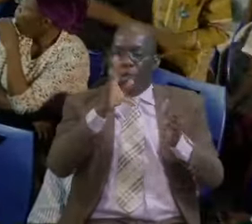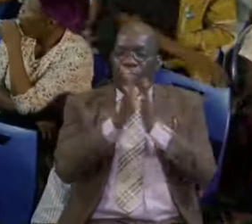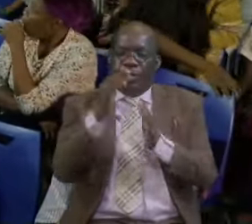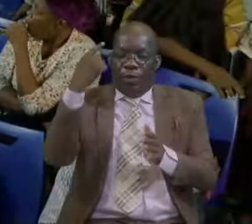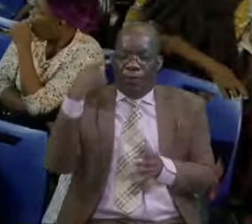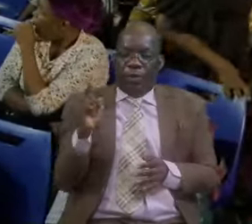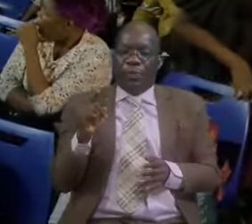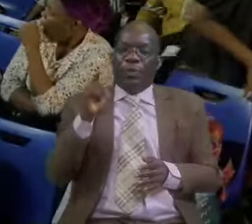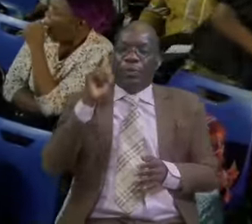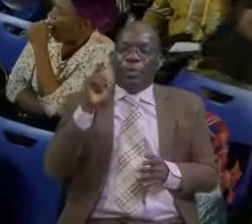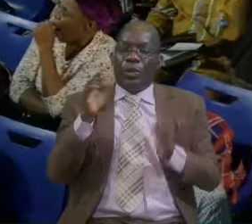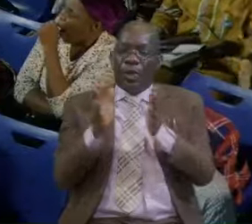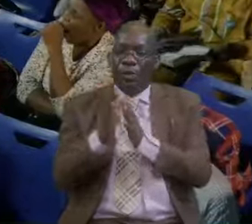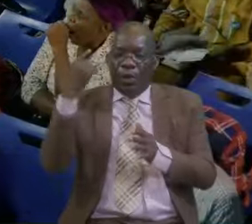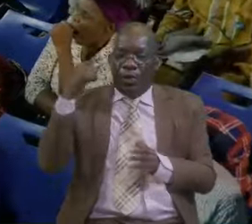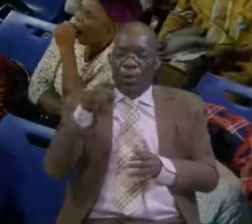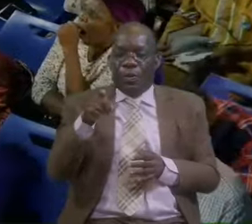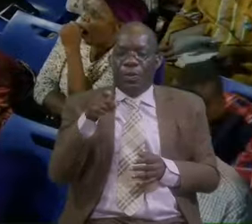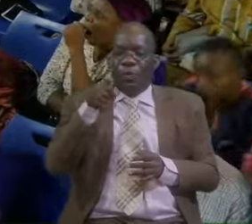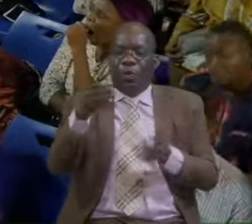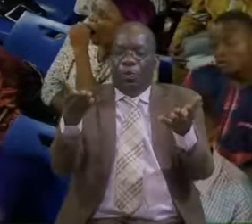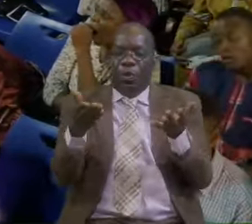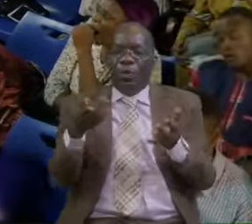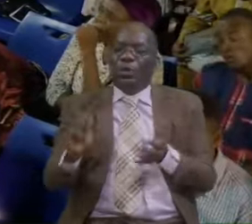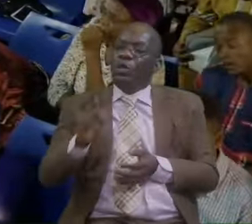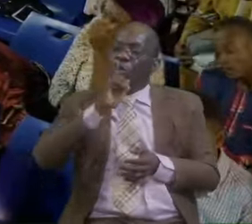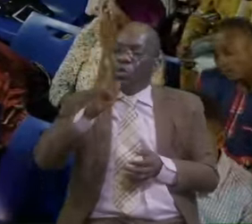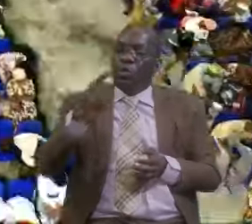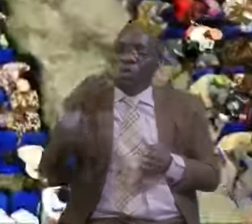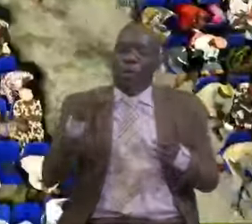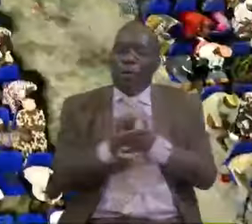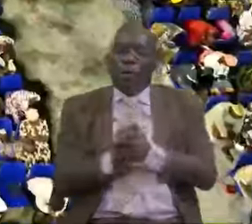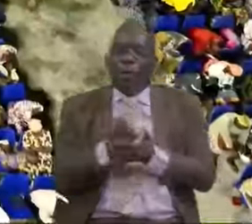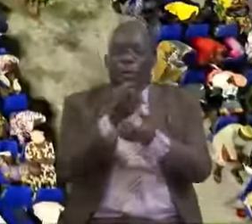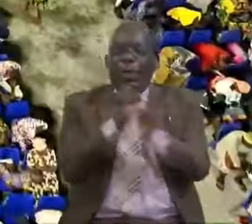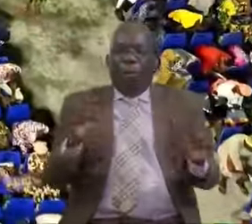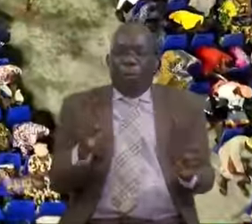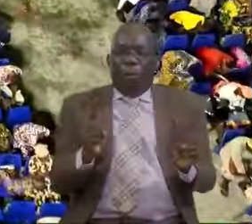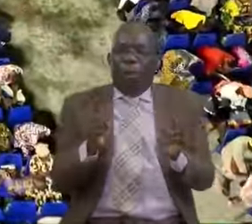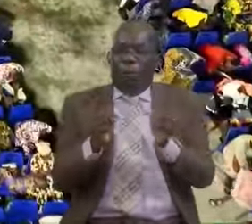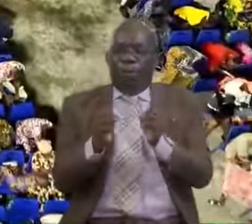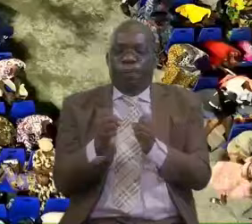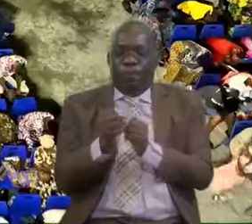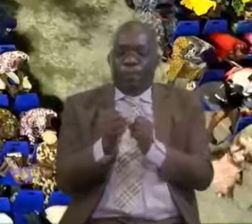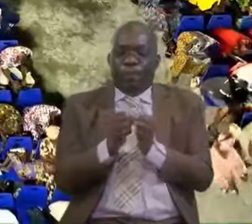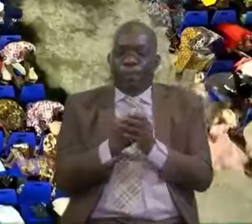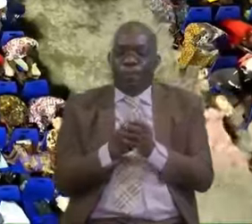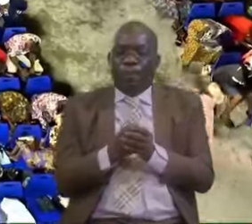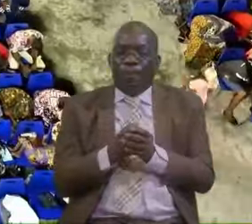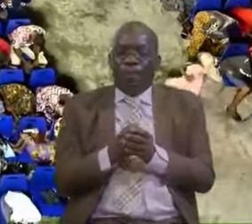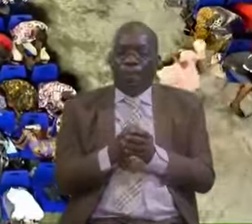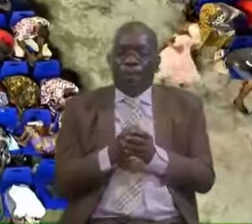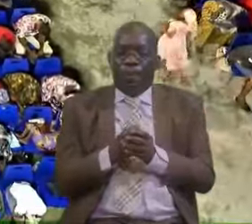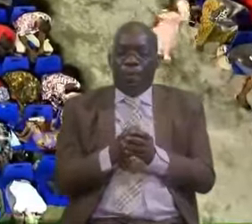you. Now you want the reality of that salvation, a transformation in your life,